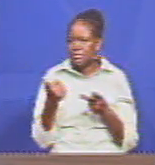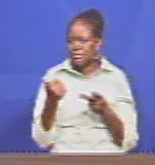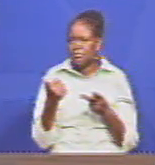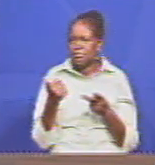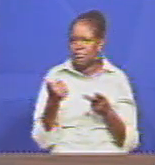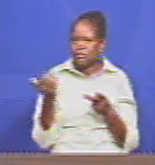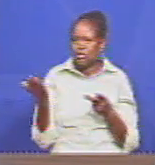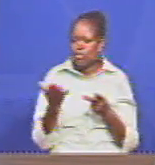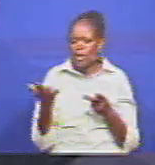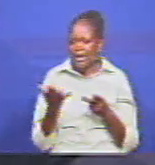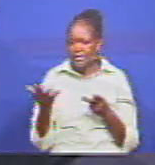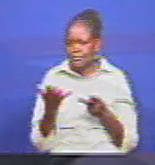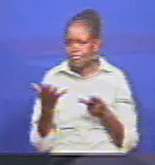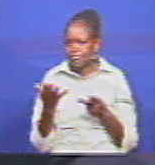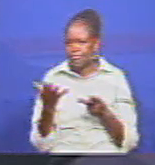in